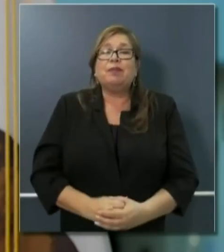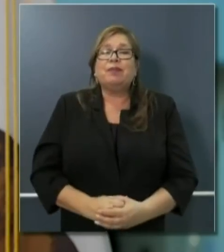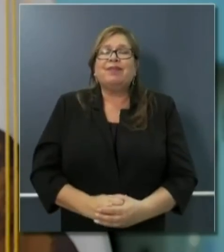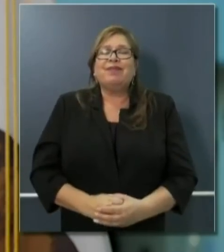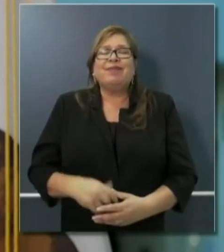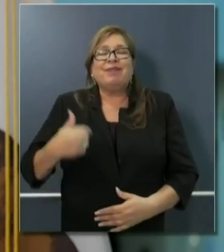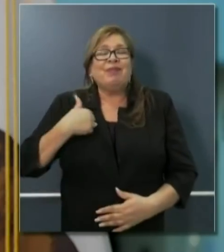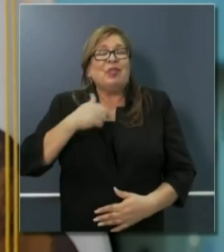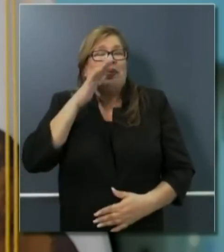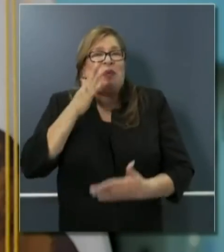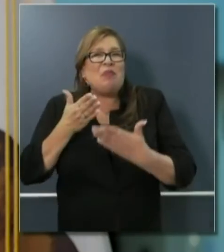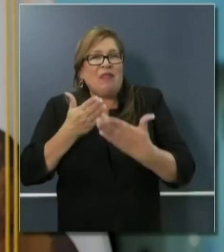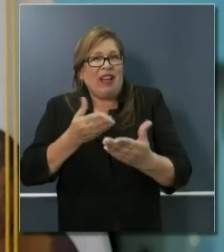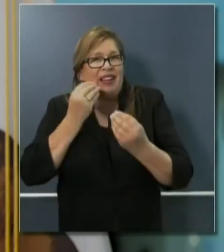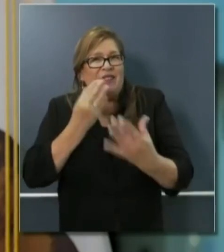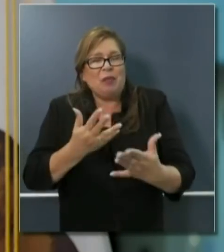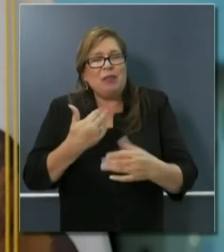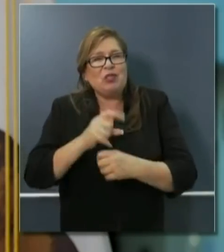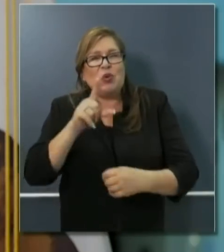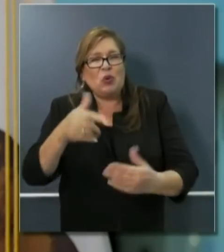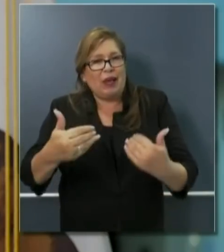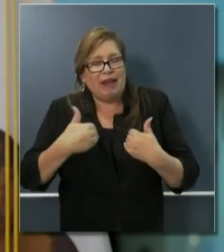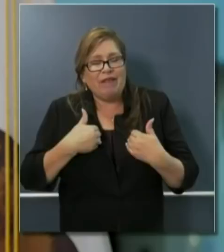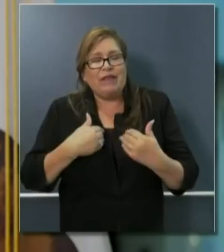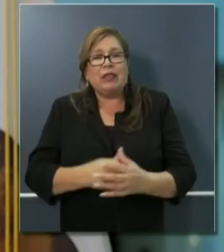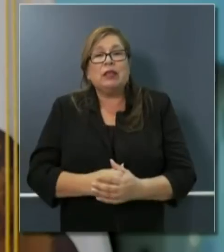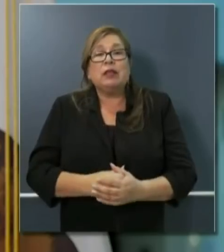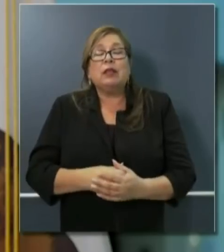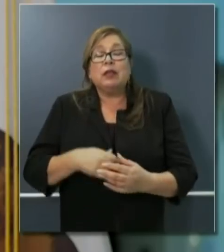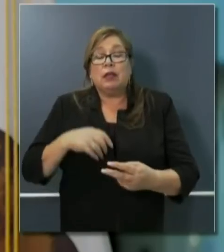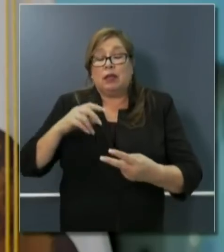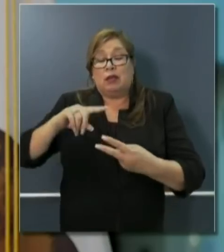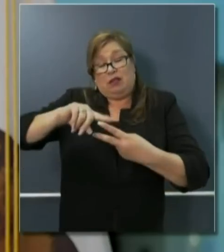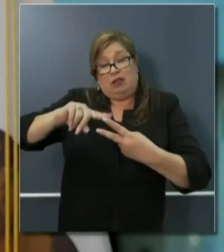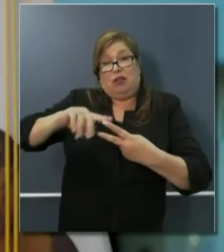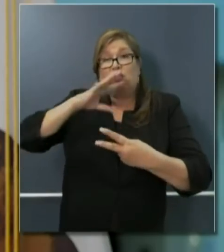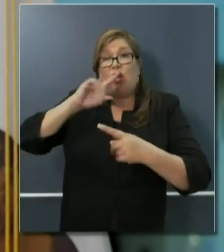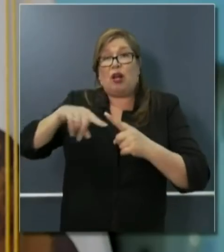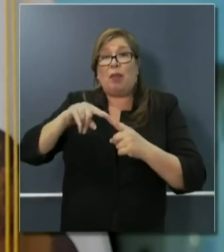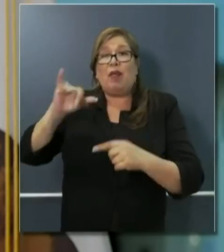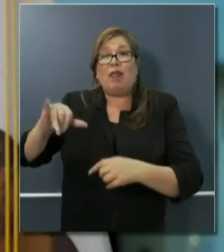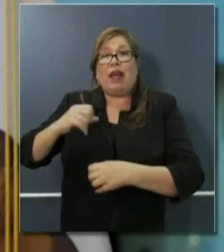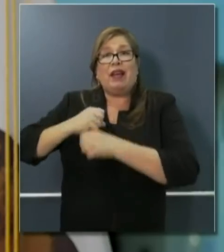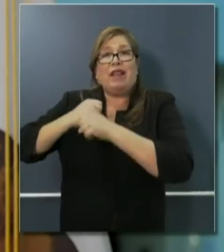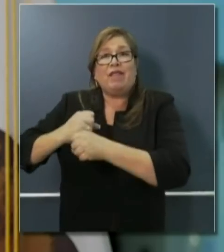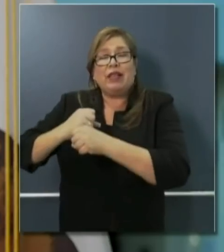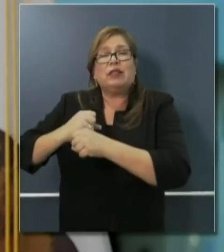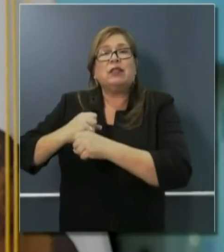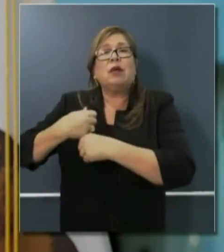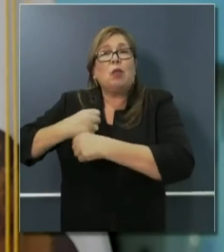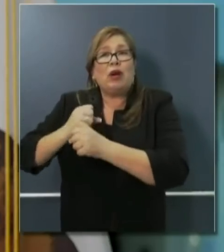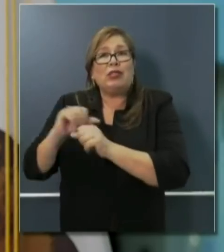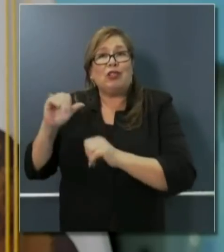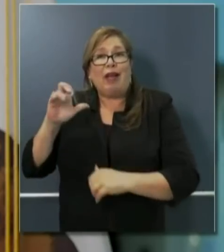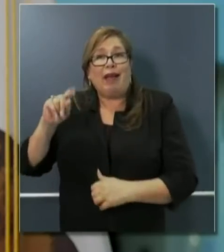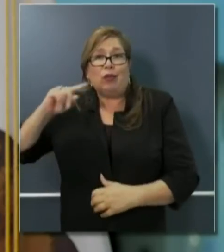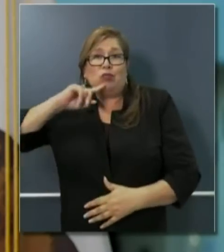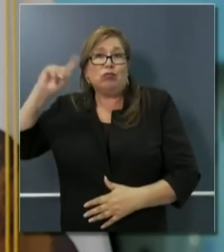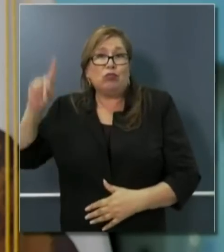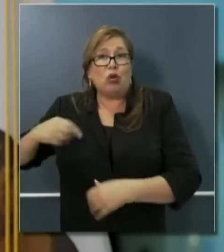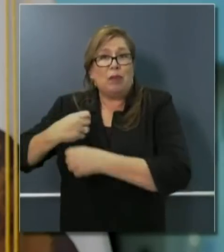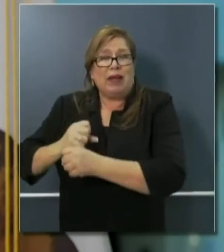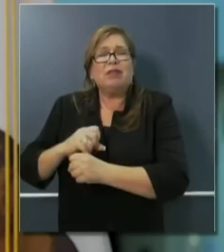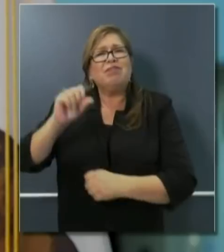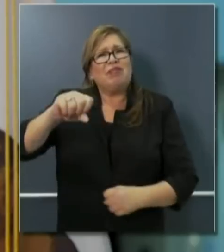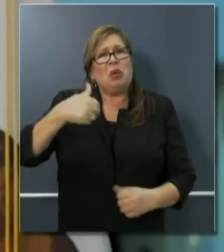that you get that information. As it relates to doing a domestic version of the Defense Production Act, the answer is yes, we have capacity